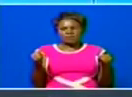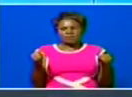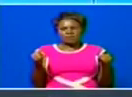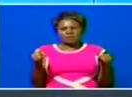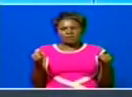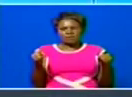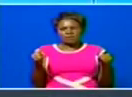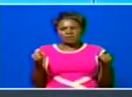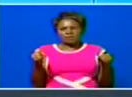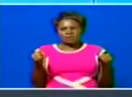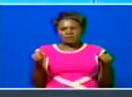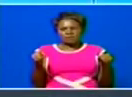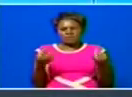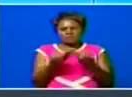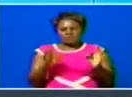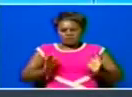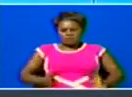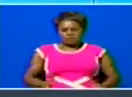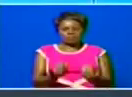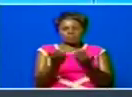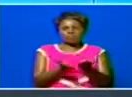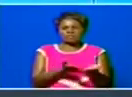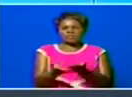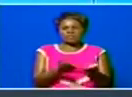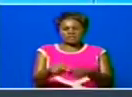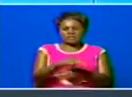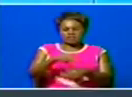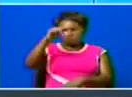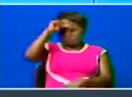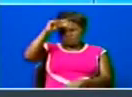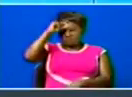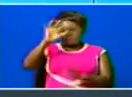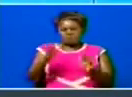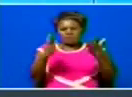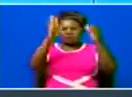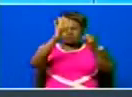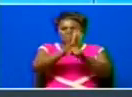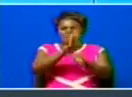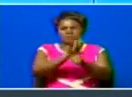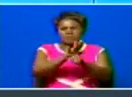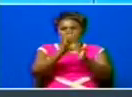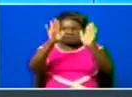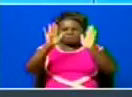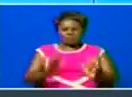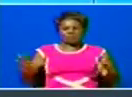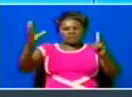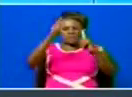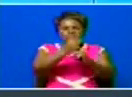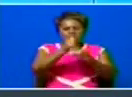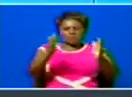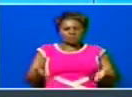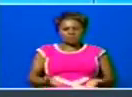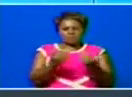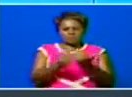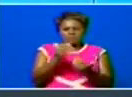And to matters health, and now the free maternity services by the national government, lauded by many as a significant step towards improving